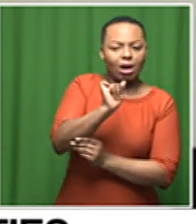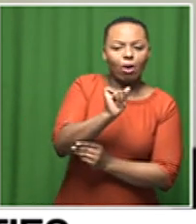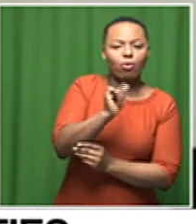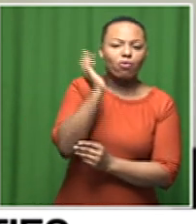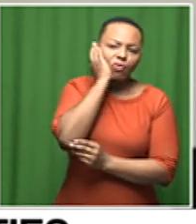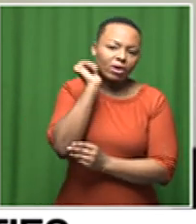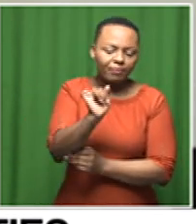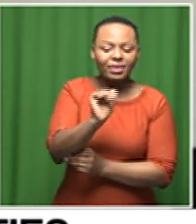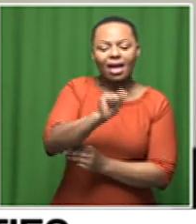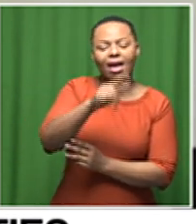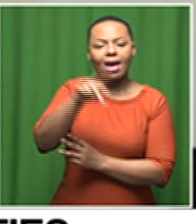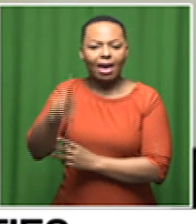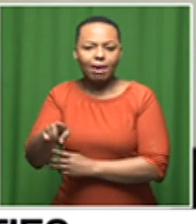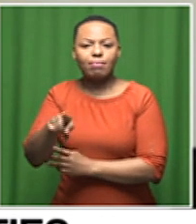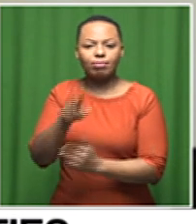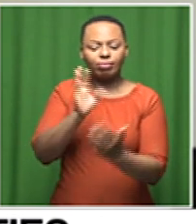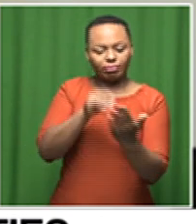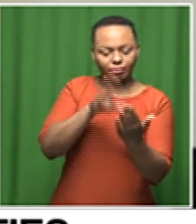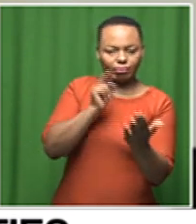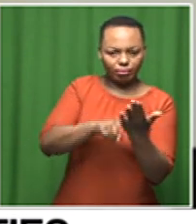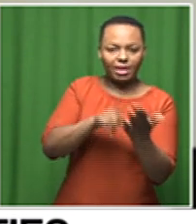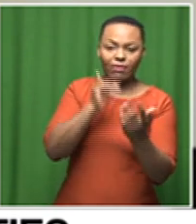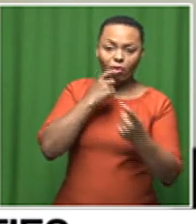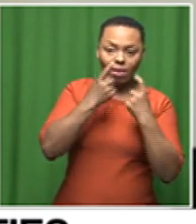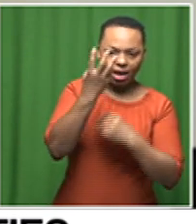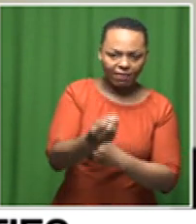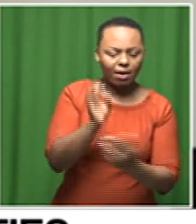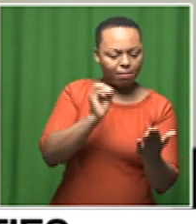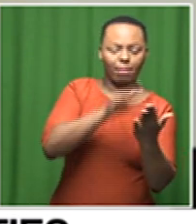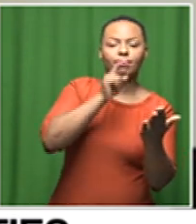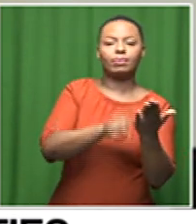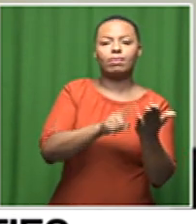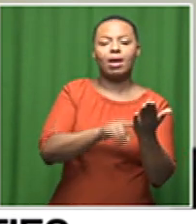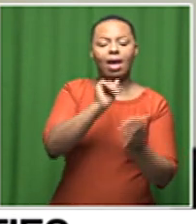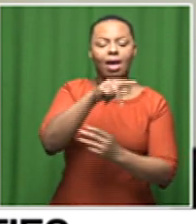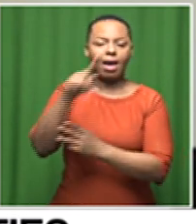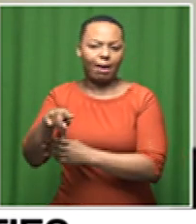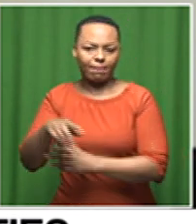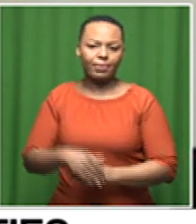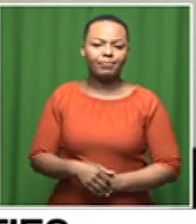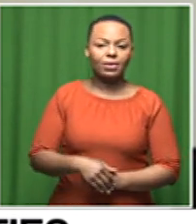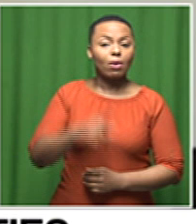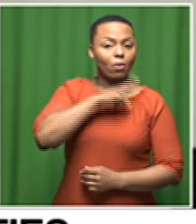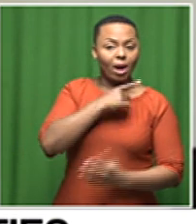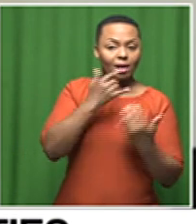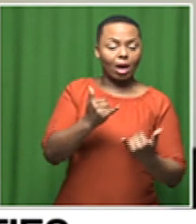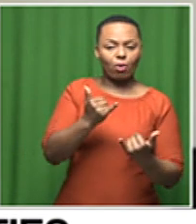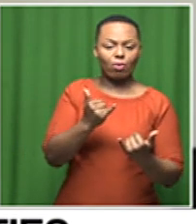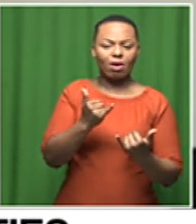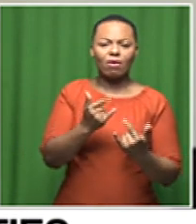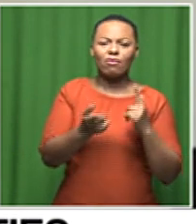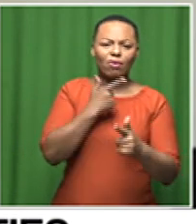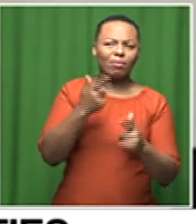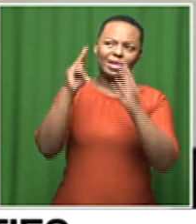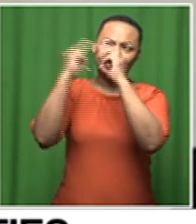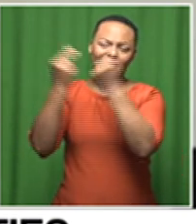lodge that complaint through that app. The beauty of the app is that everybody from the level of the